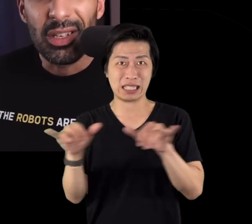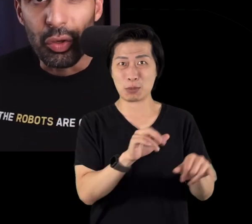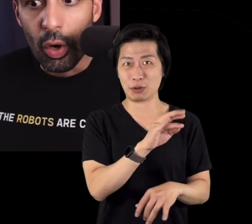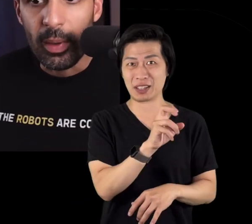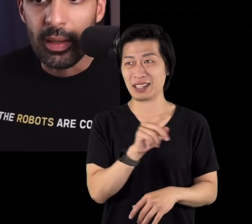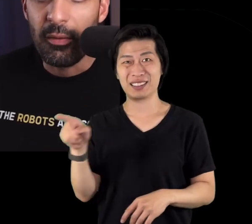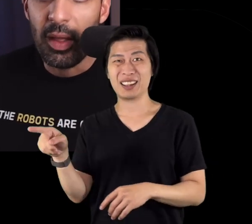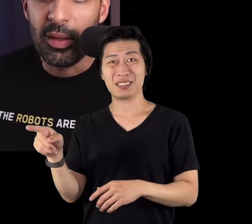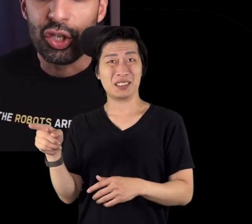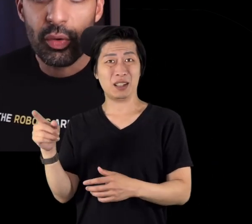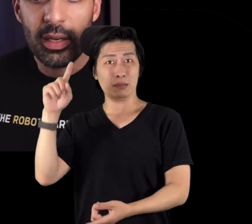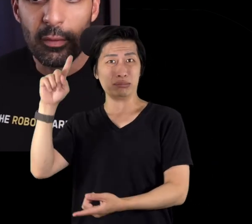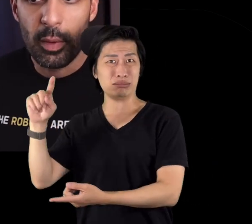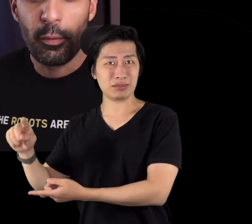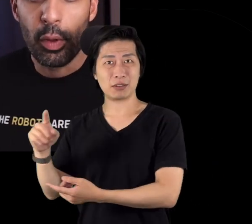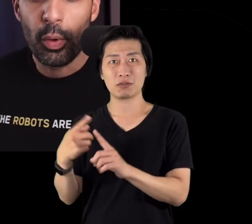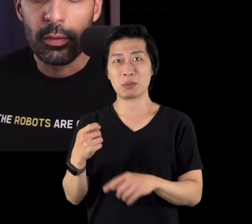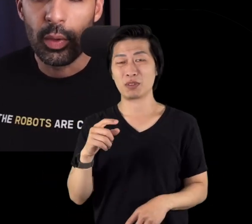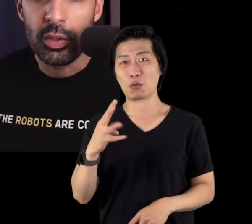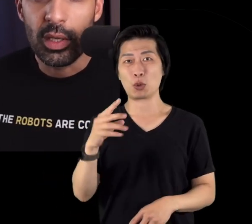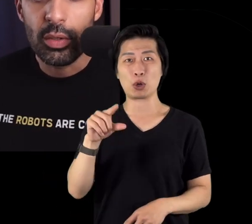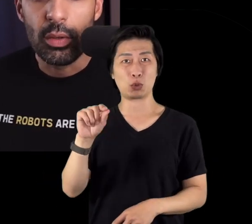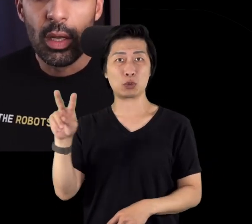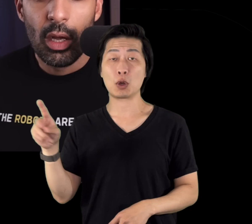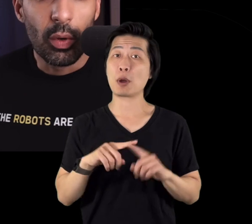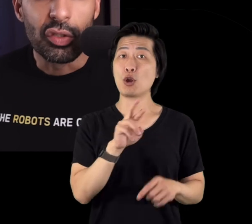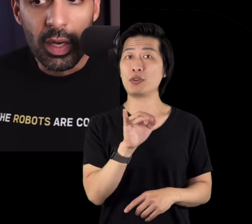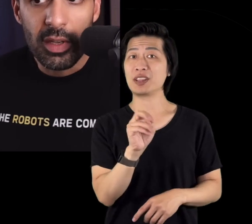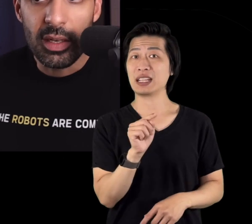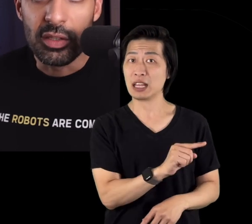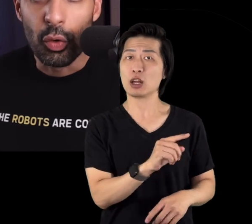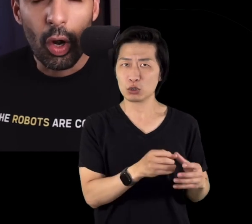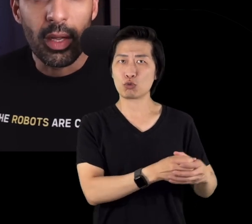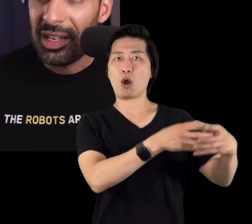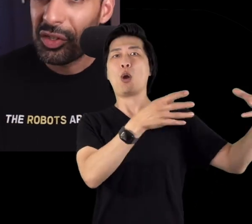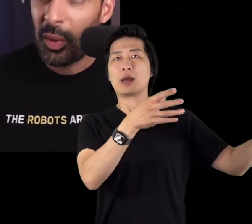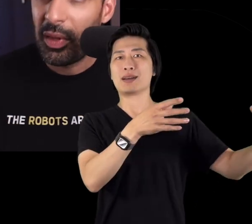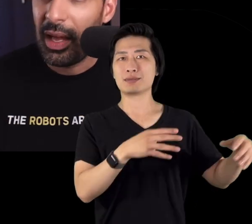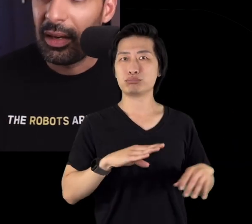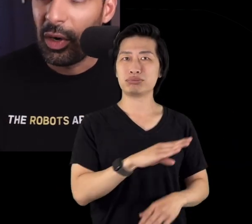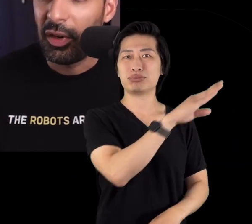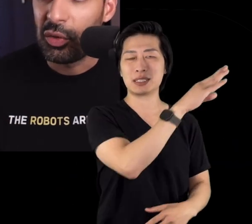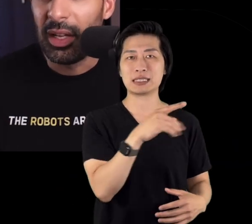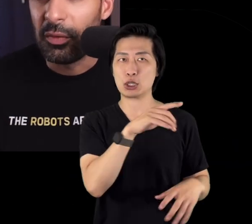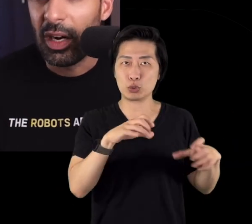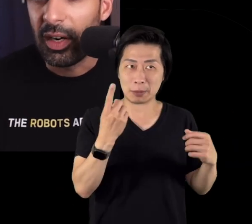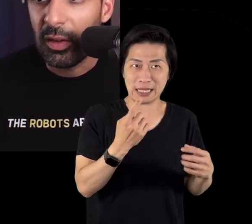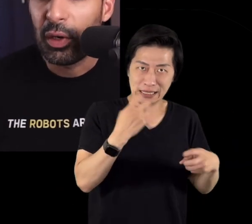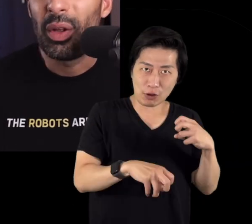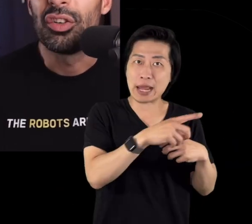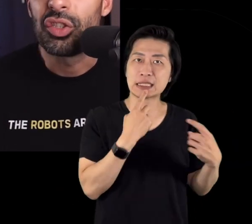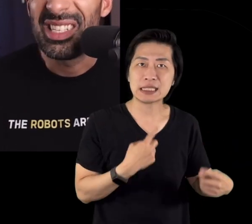not really growing. If anything, they're shrinking from the fourth quarter of 2022, whereas Rivian is growing. This is something that Rivian is doing that's very,